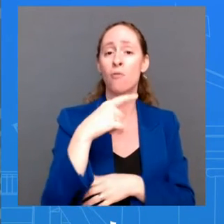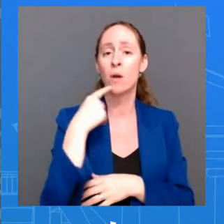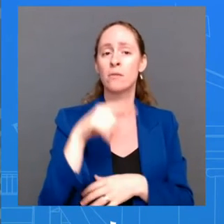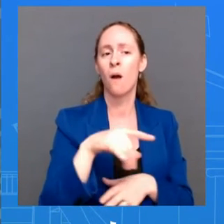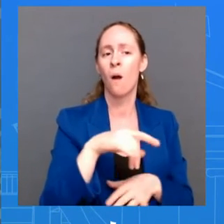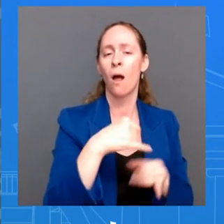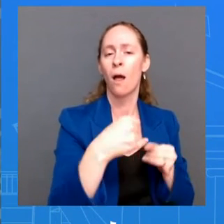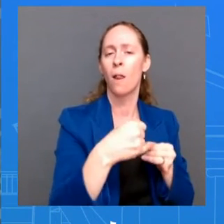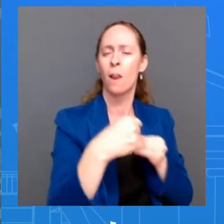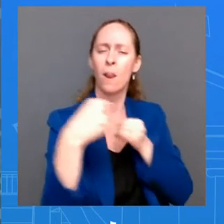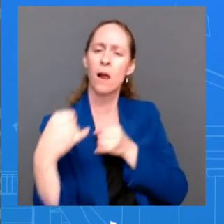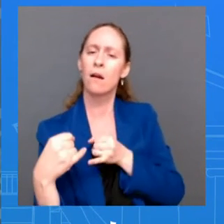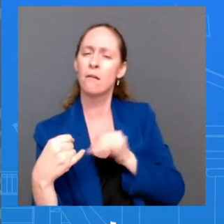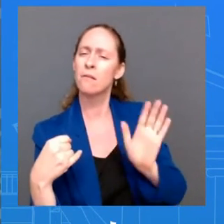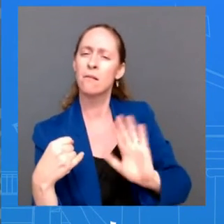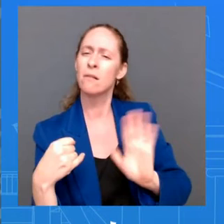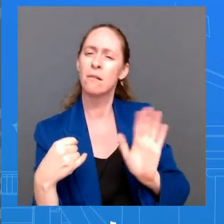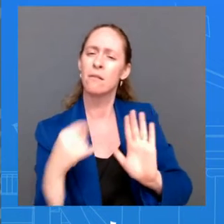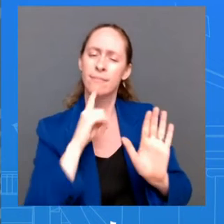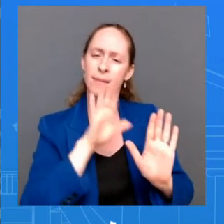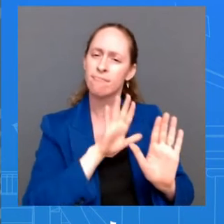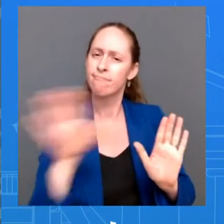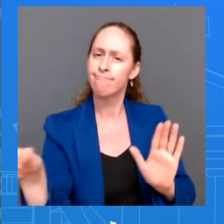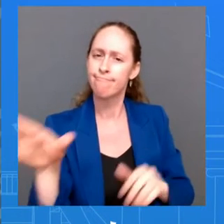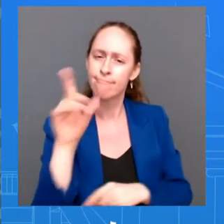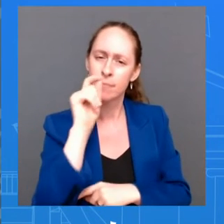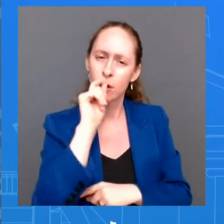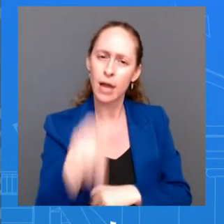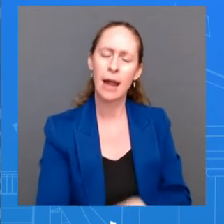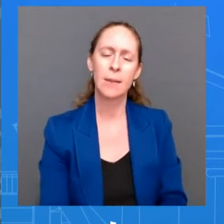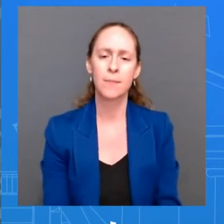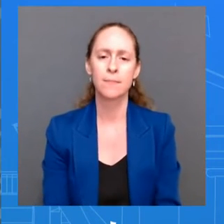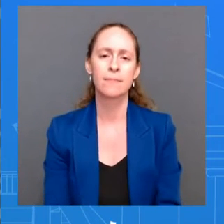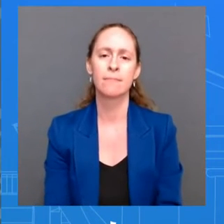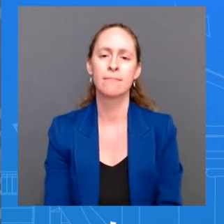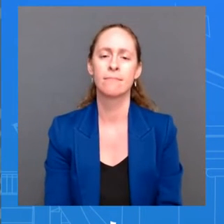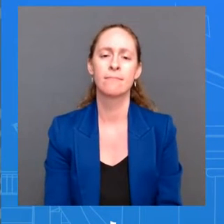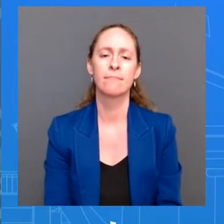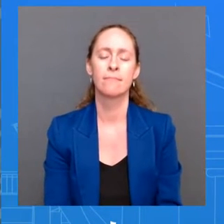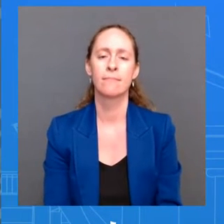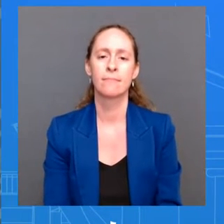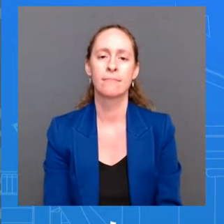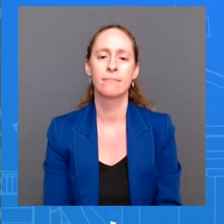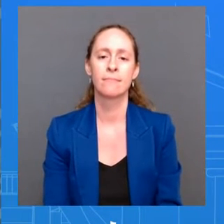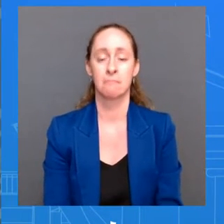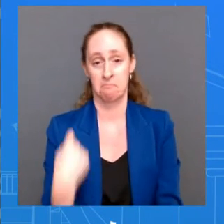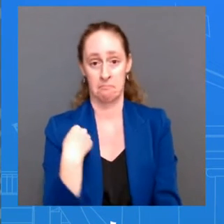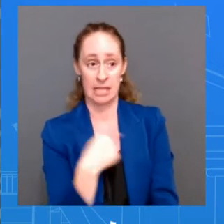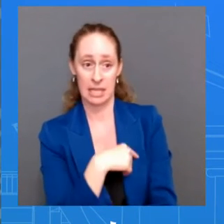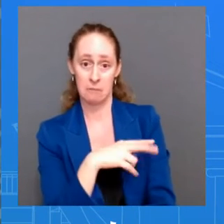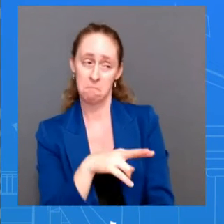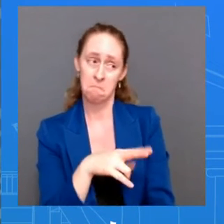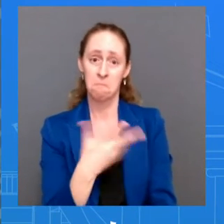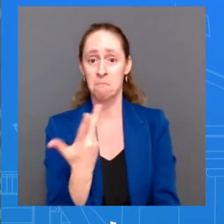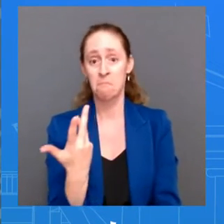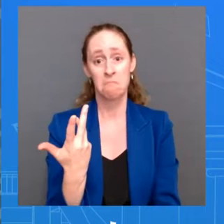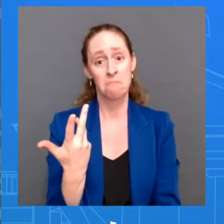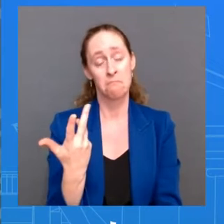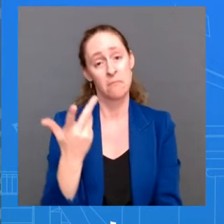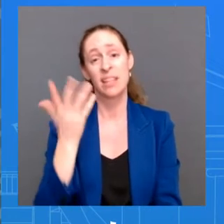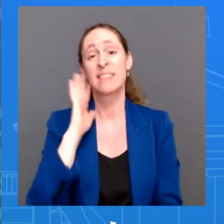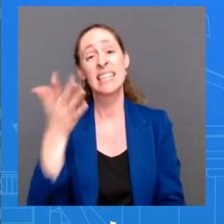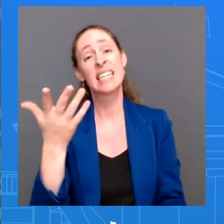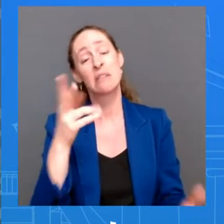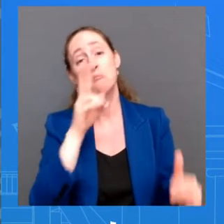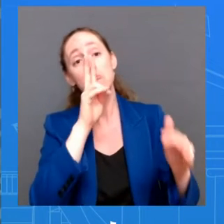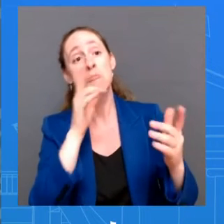no illusions that Moscow is prepared to engage meaningfully and constructively yet. So Secretary Blinken